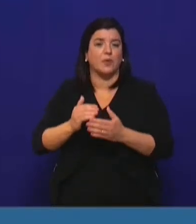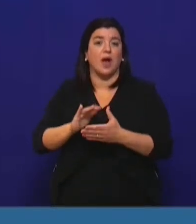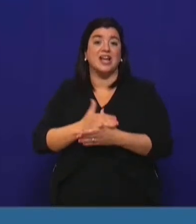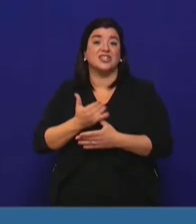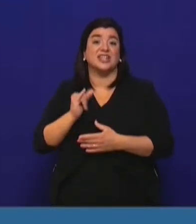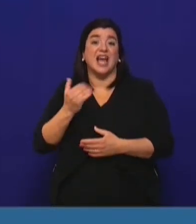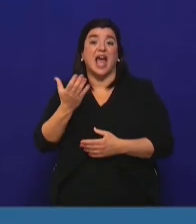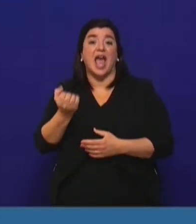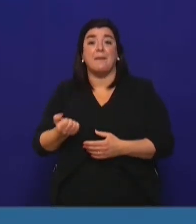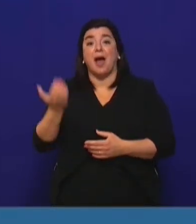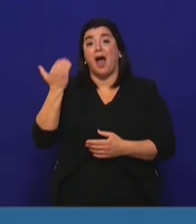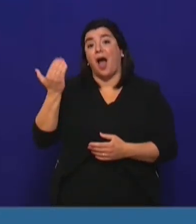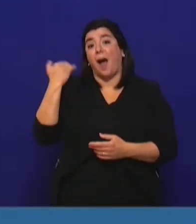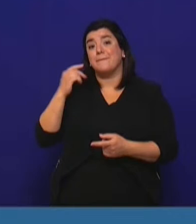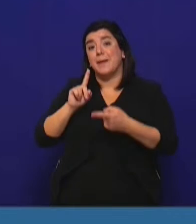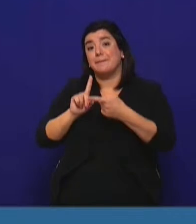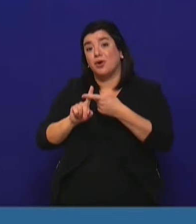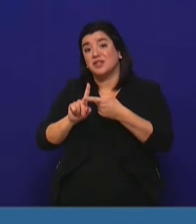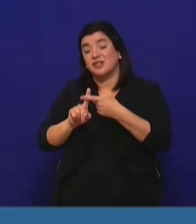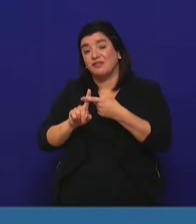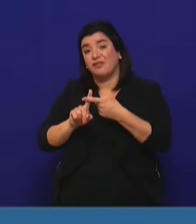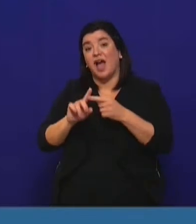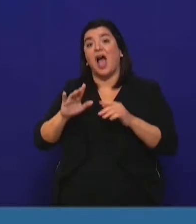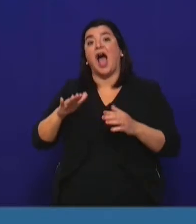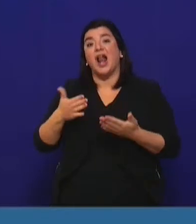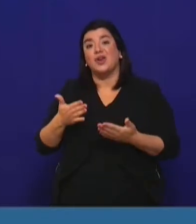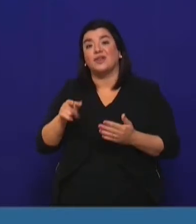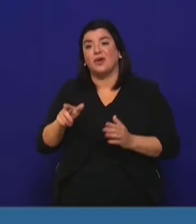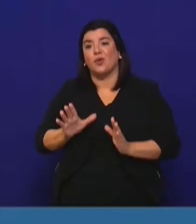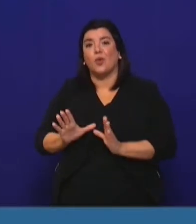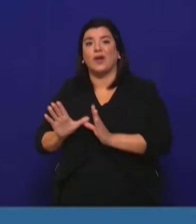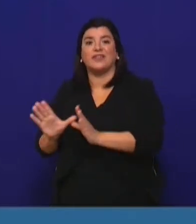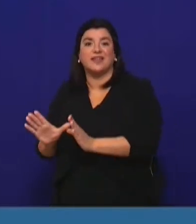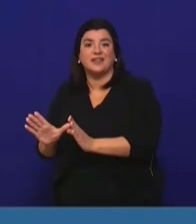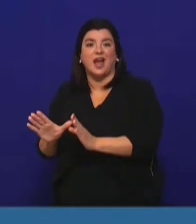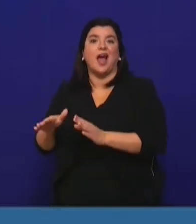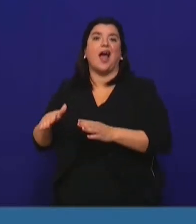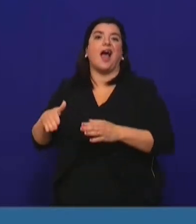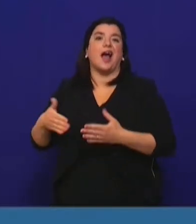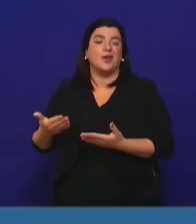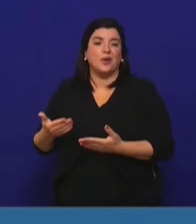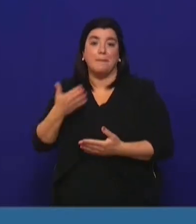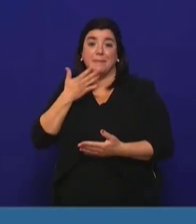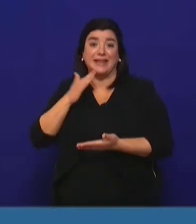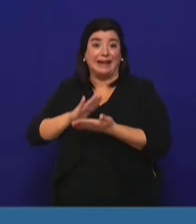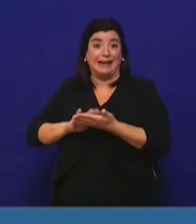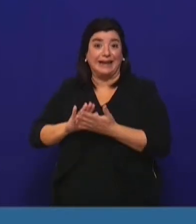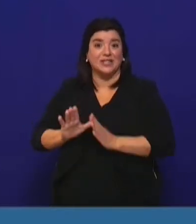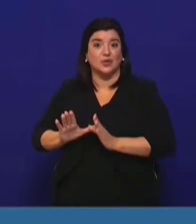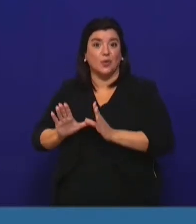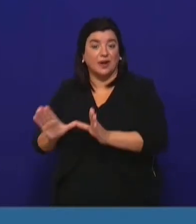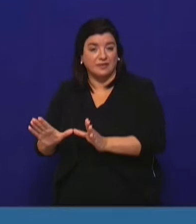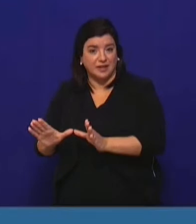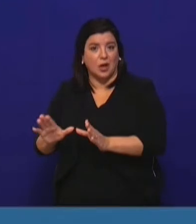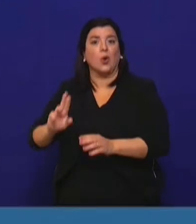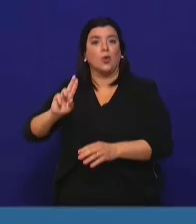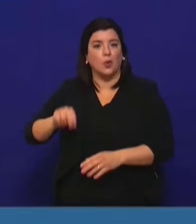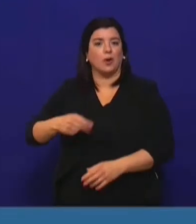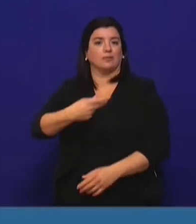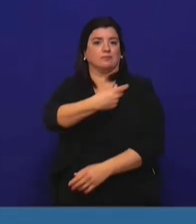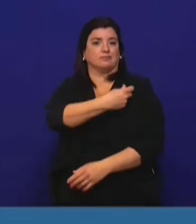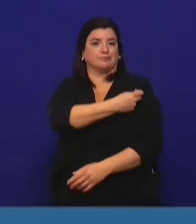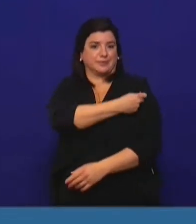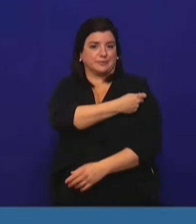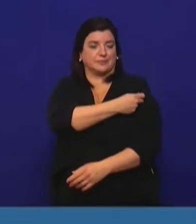u allura kienu qegħdin l-anzjani fi kwarantina u dawk ukoll la darba jħorġu mill-kwarantina nkunu qegħdin inlaqmuhom ukoll. U bekk